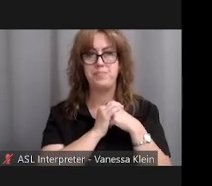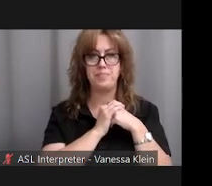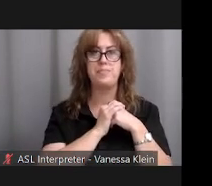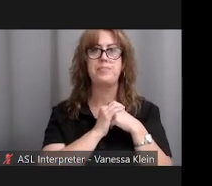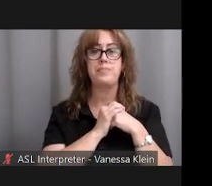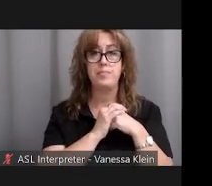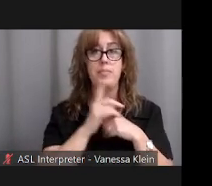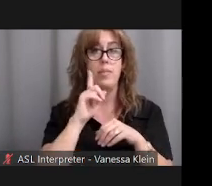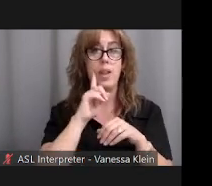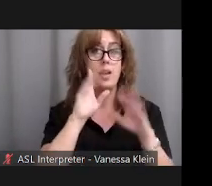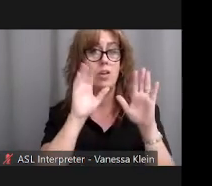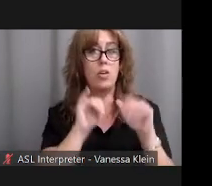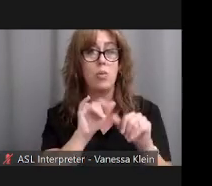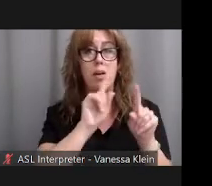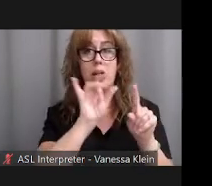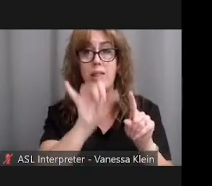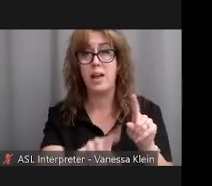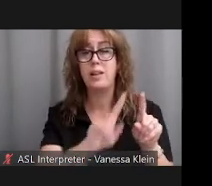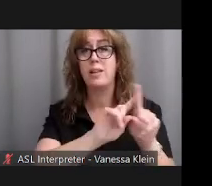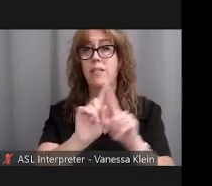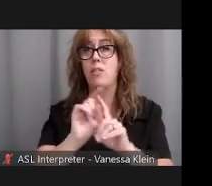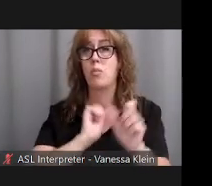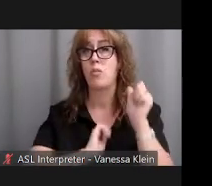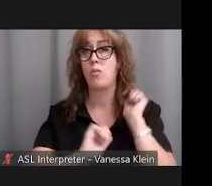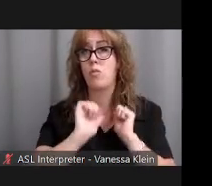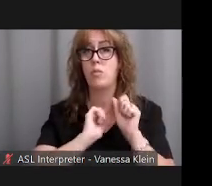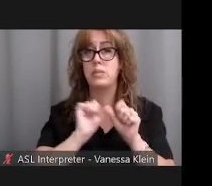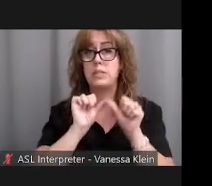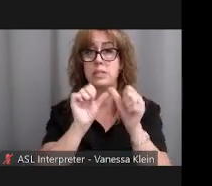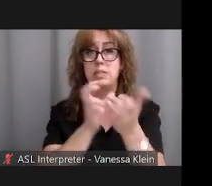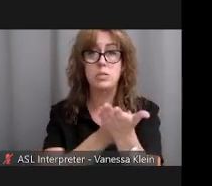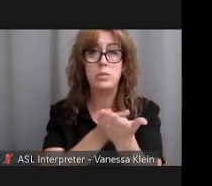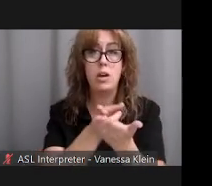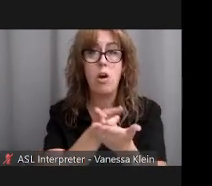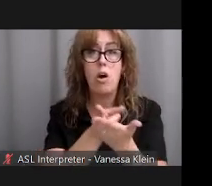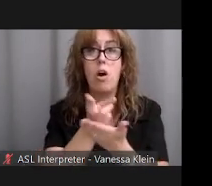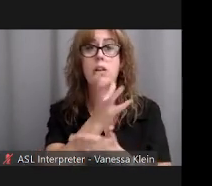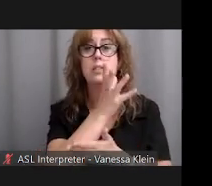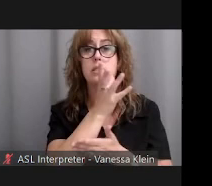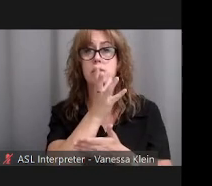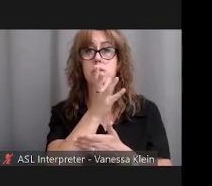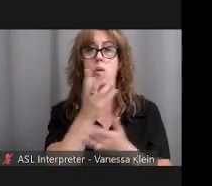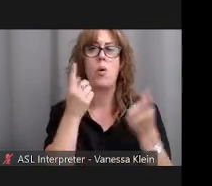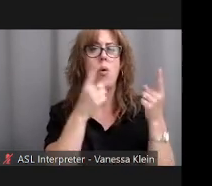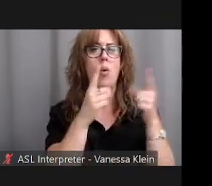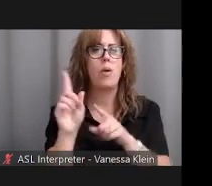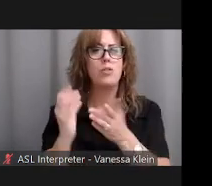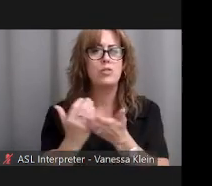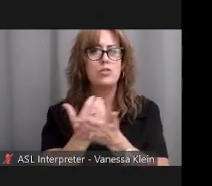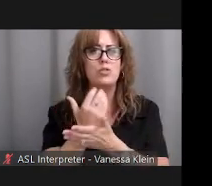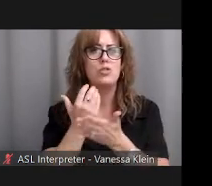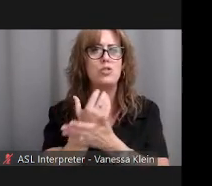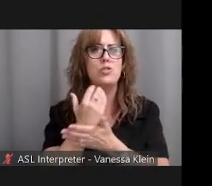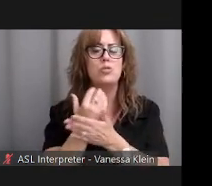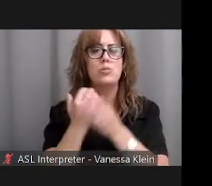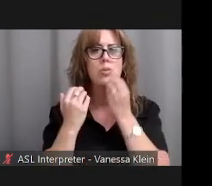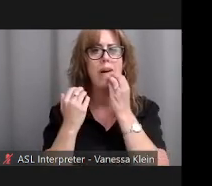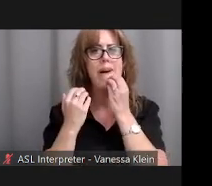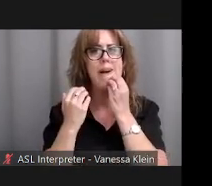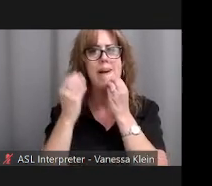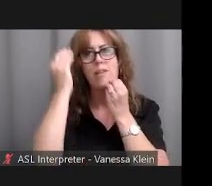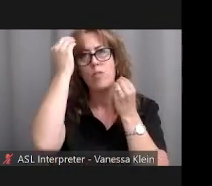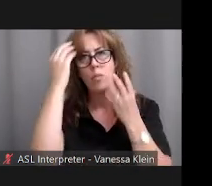honest and stay earnest when new voices are tackling new subject matter for themselves or for new